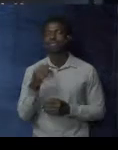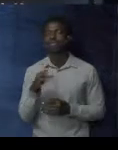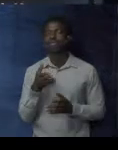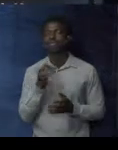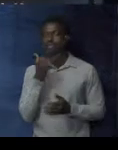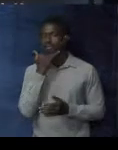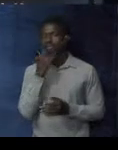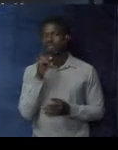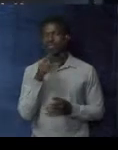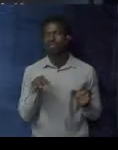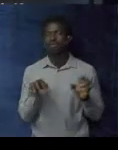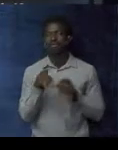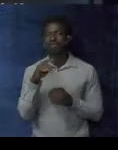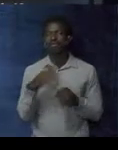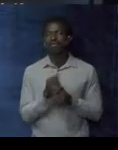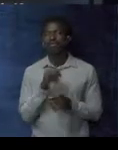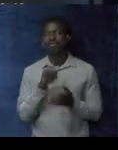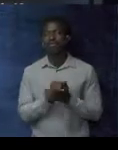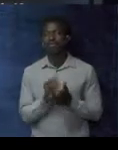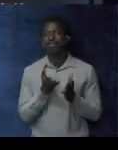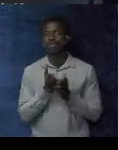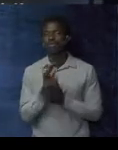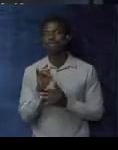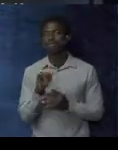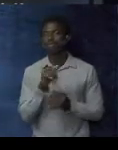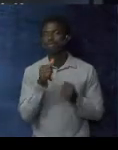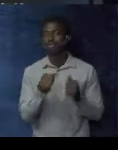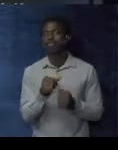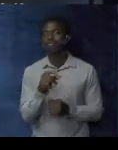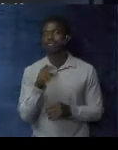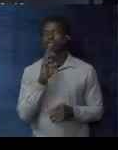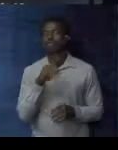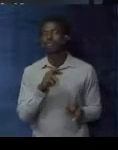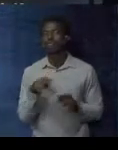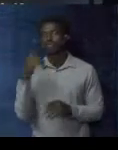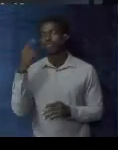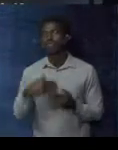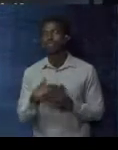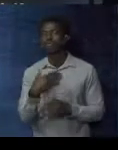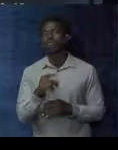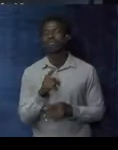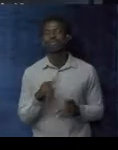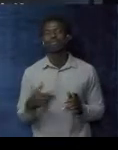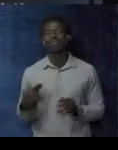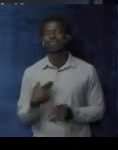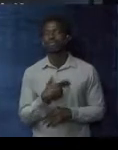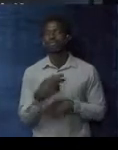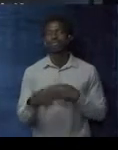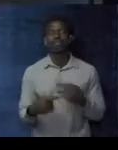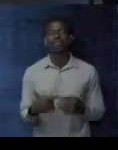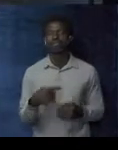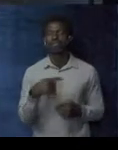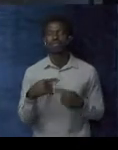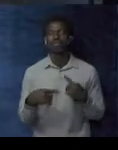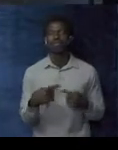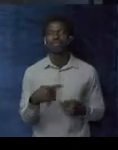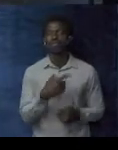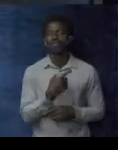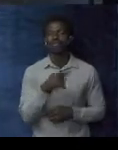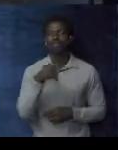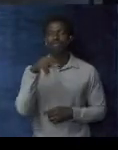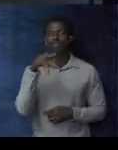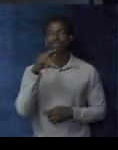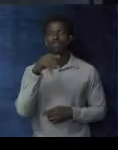is the wrong one. Did you get that correctly? Good job, you. Are you ready for the next one? Let's go.